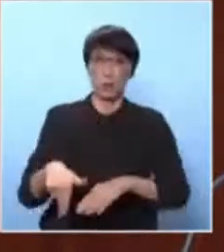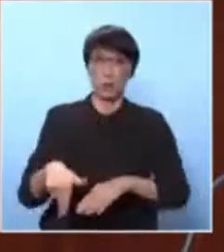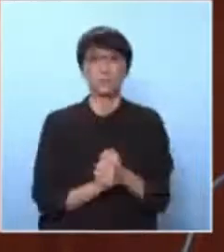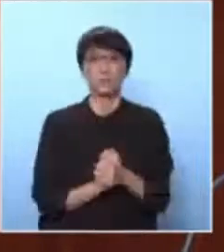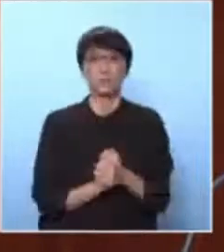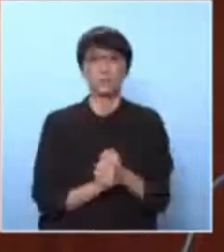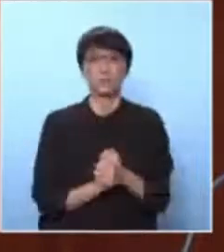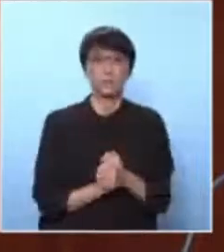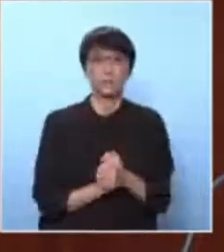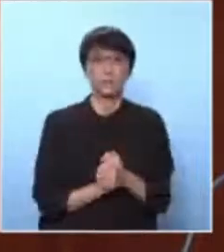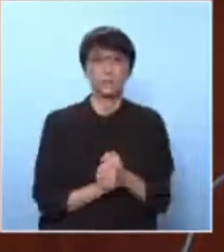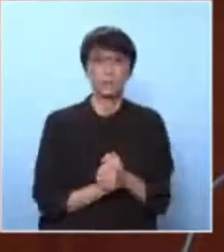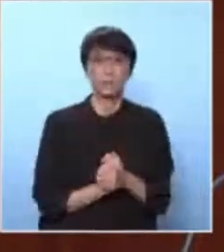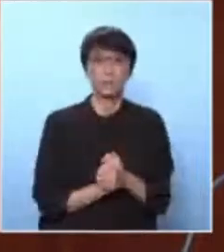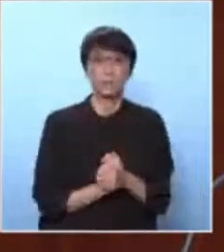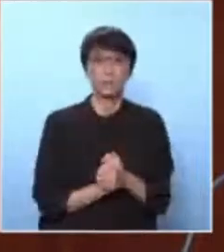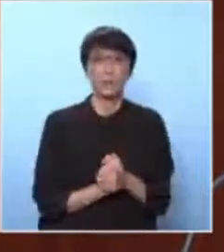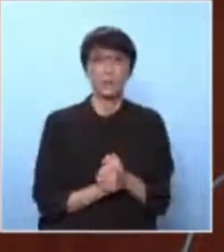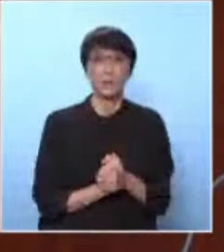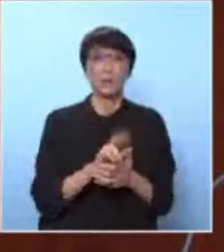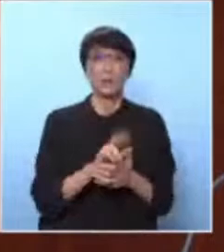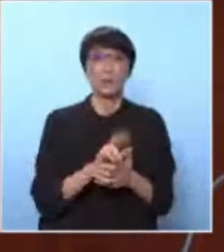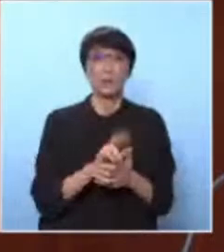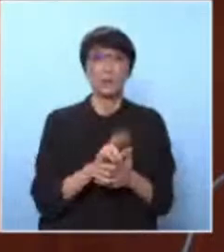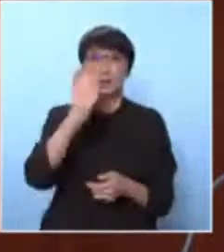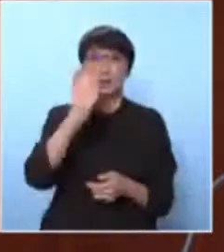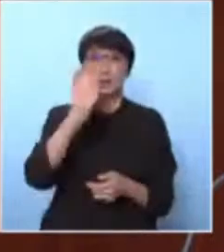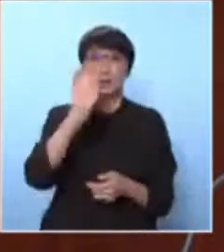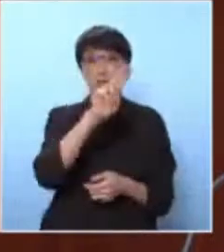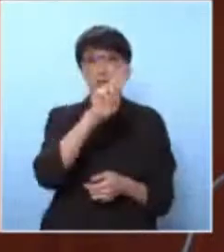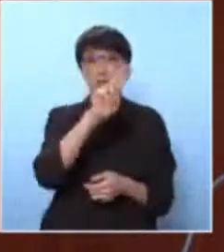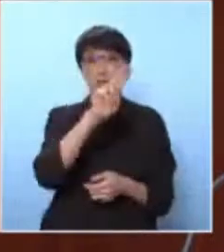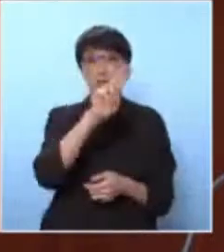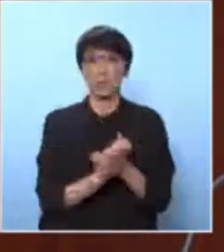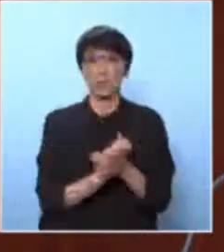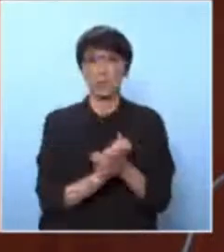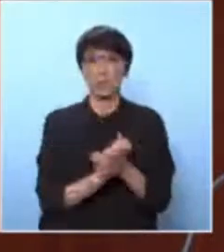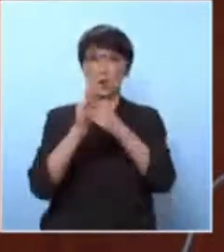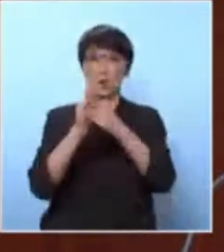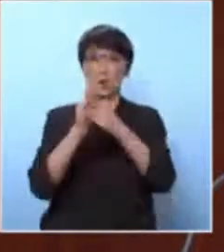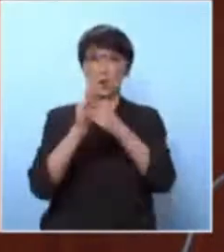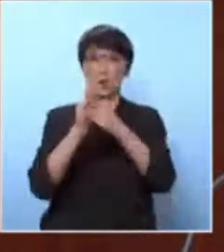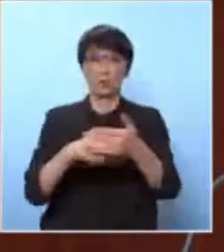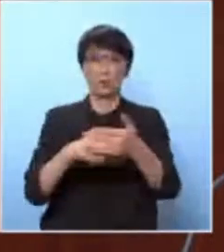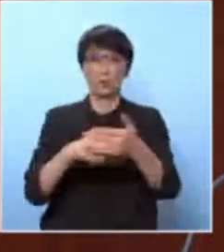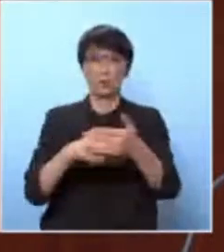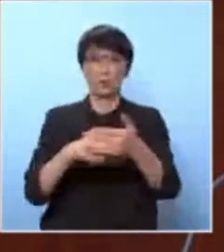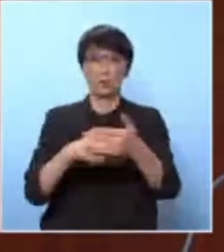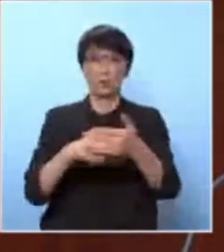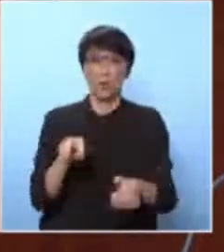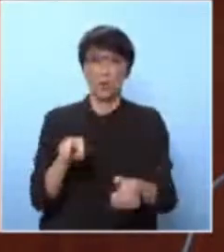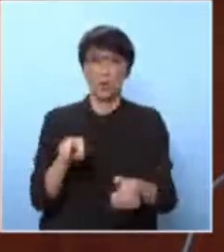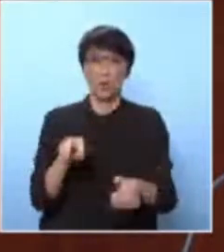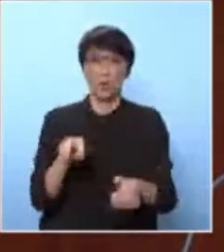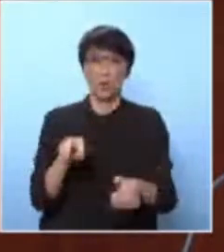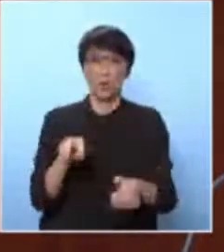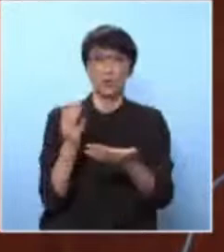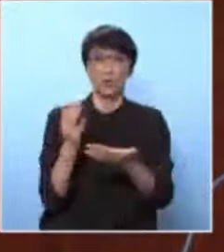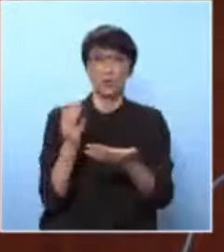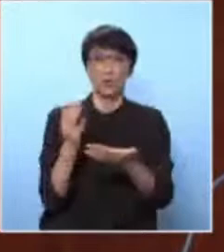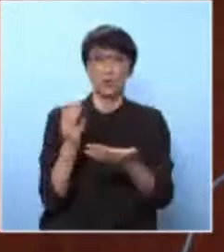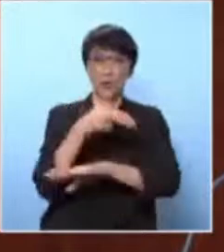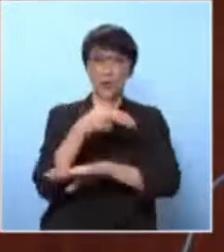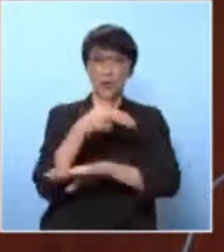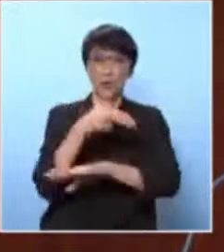We will roll out a school-based after-school care service scheme in the 2023 and 4 school year to allow primary students